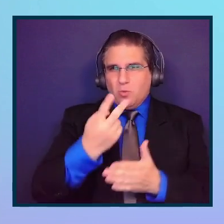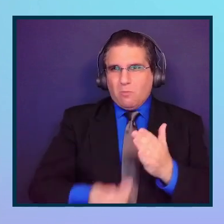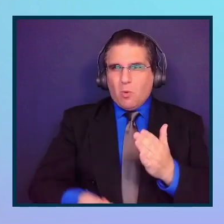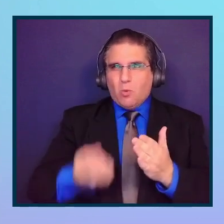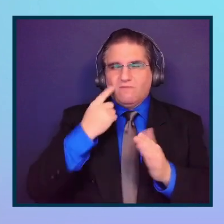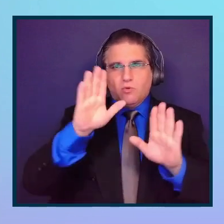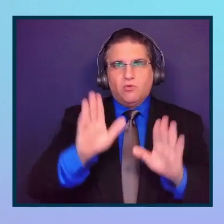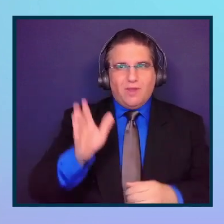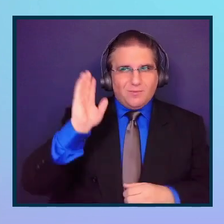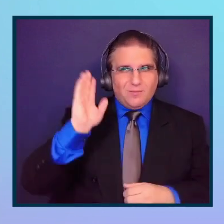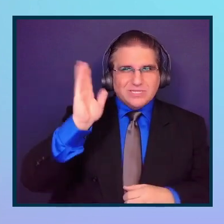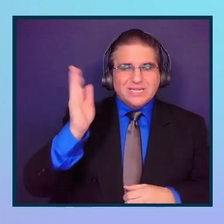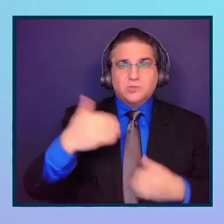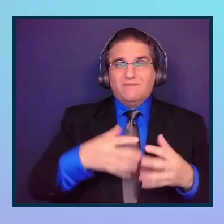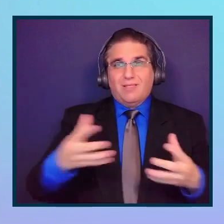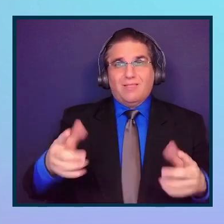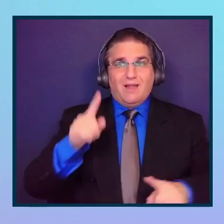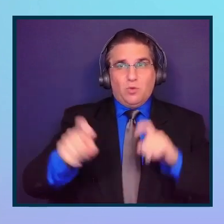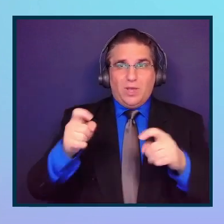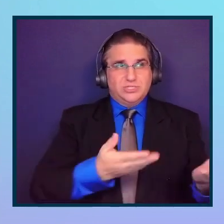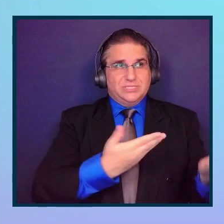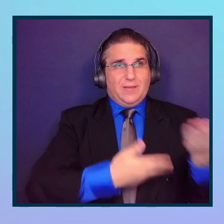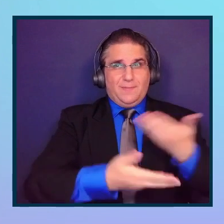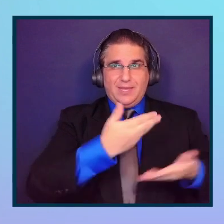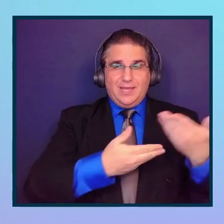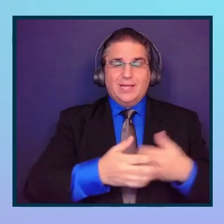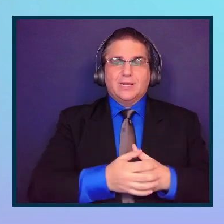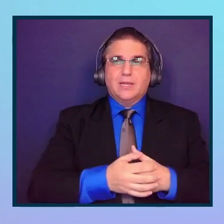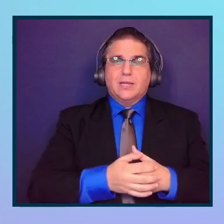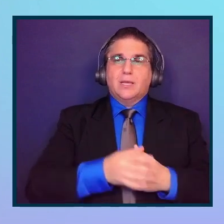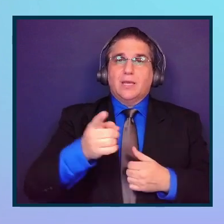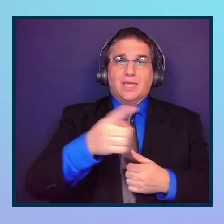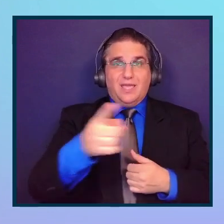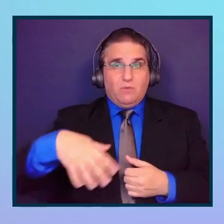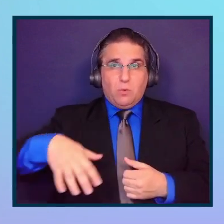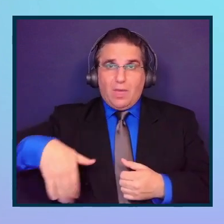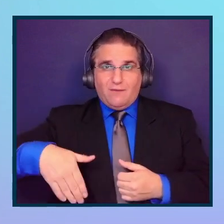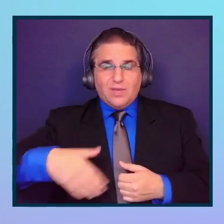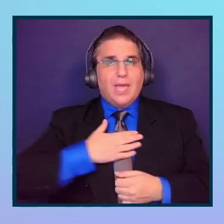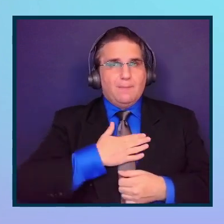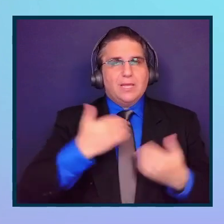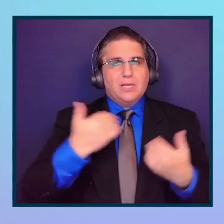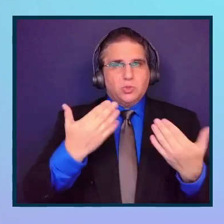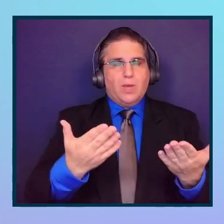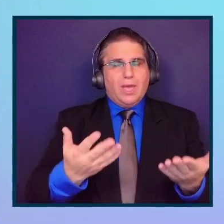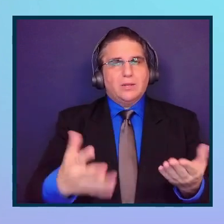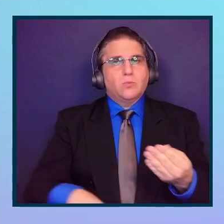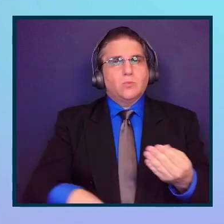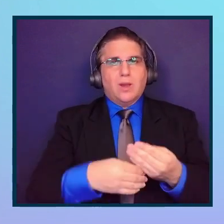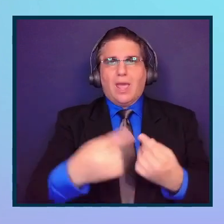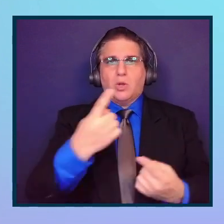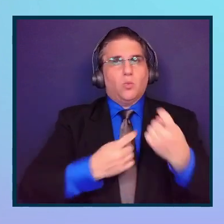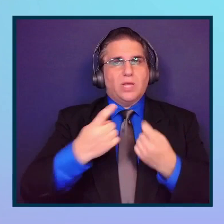great presentation. We have a lot of questions coming in. If you haven't yet, please feel free to add any